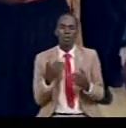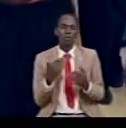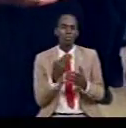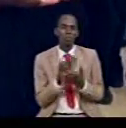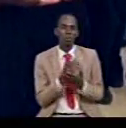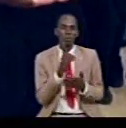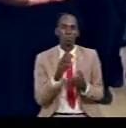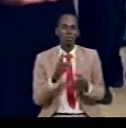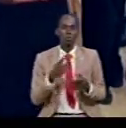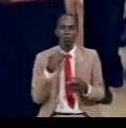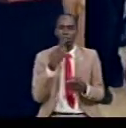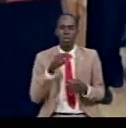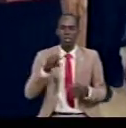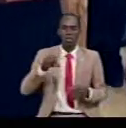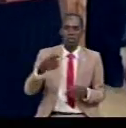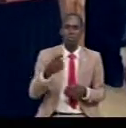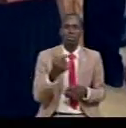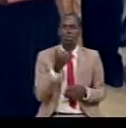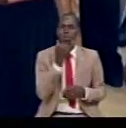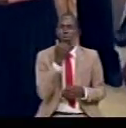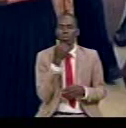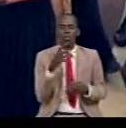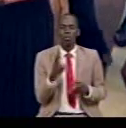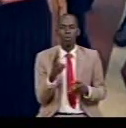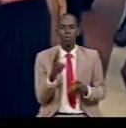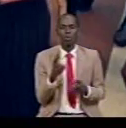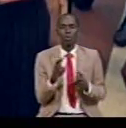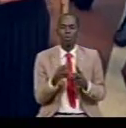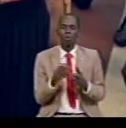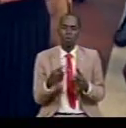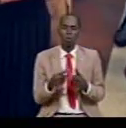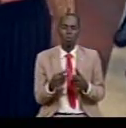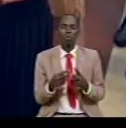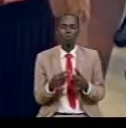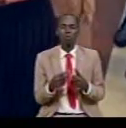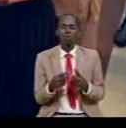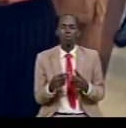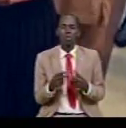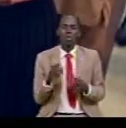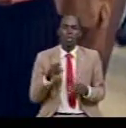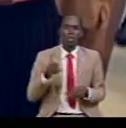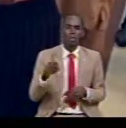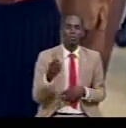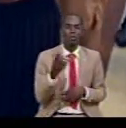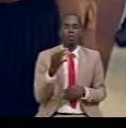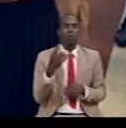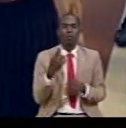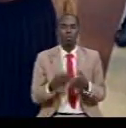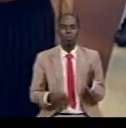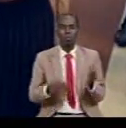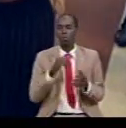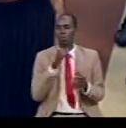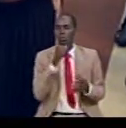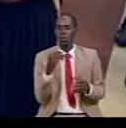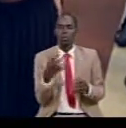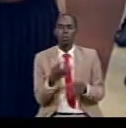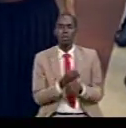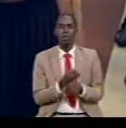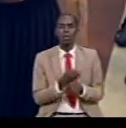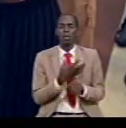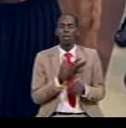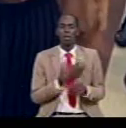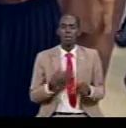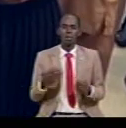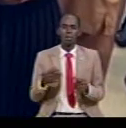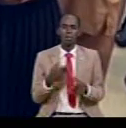do or taking something which you did not take, then later your mind beats you to do